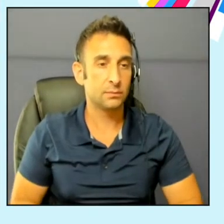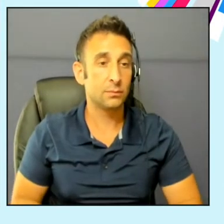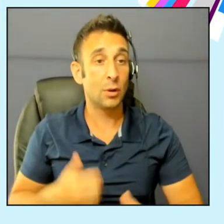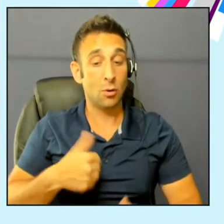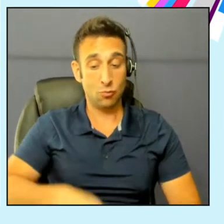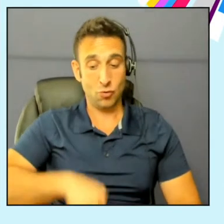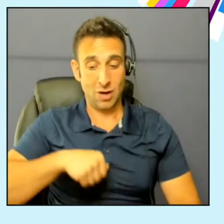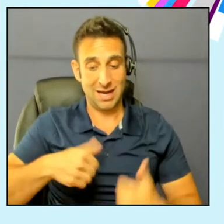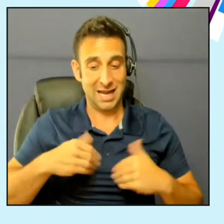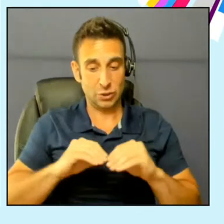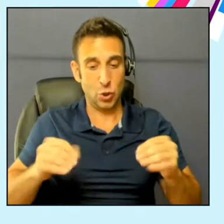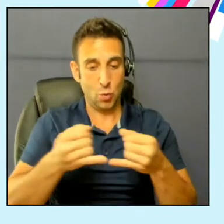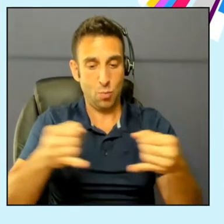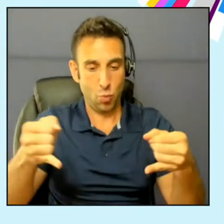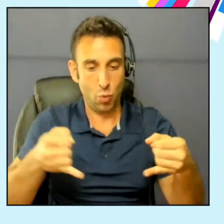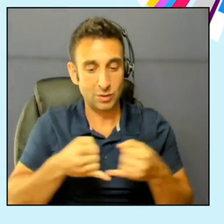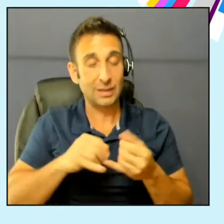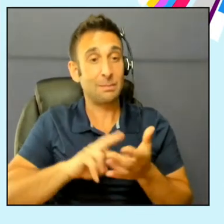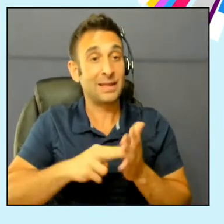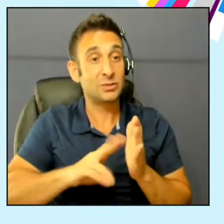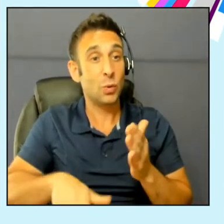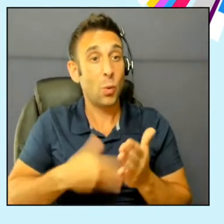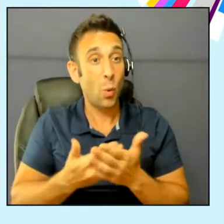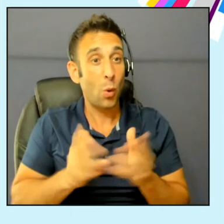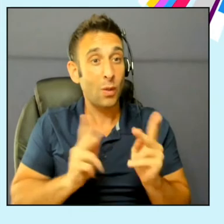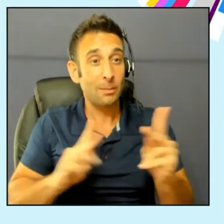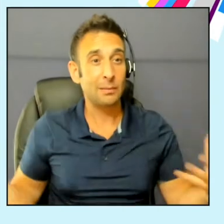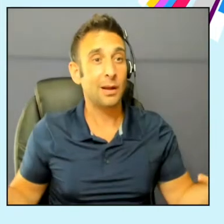means bringing all of those people together.